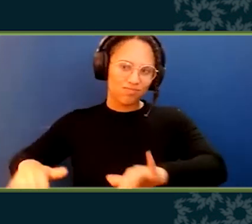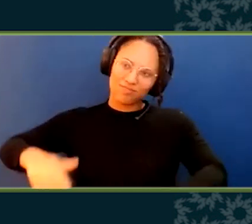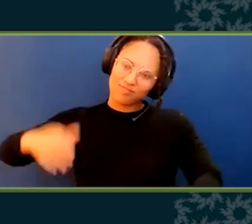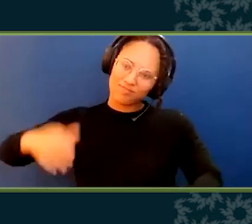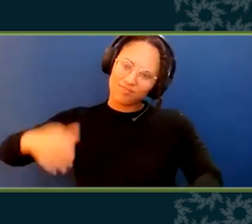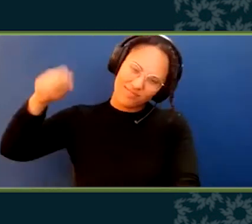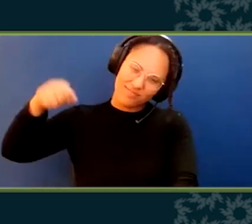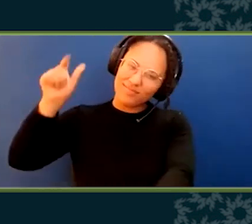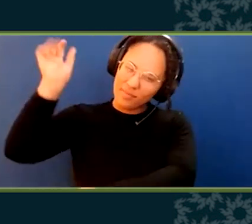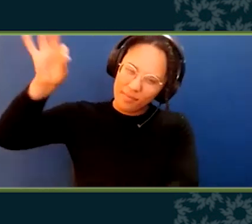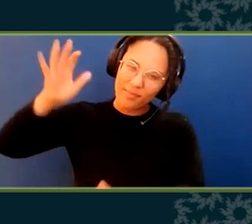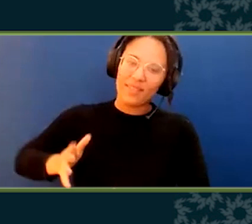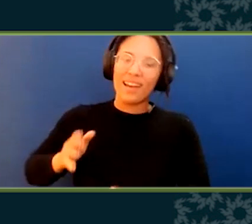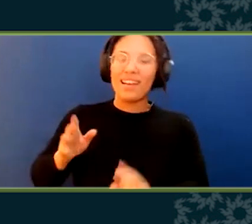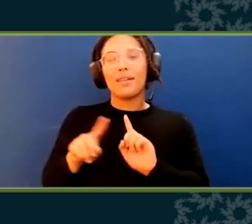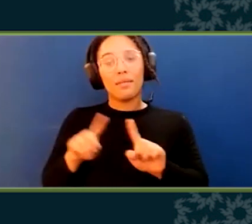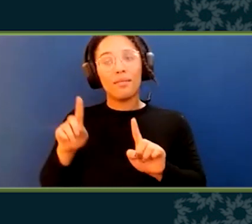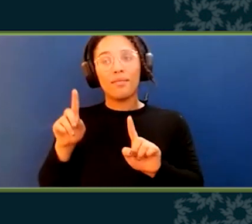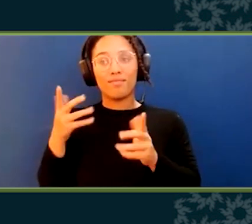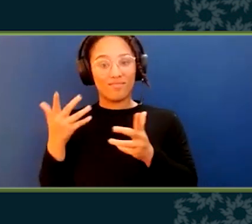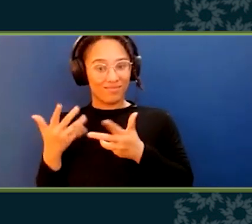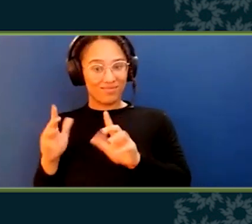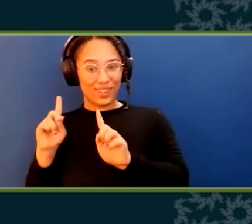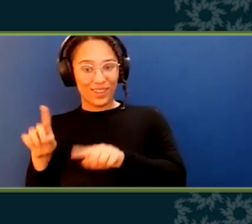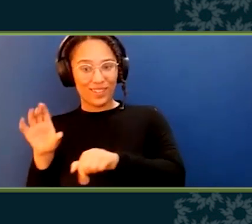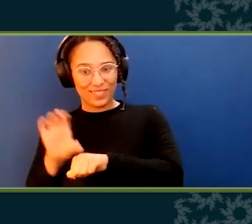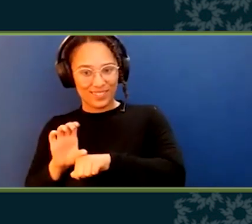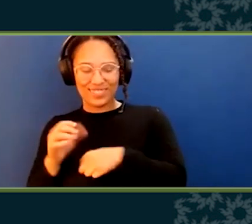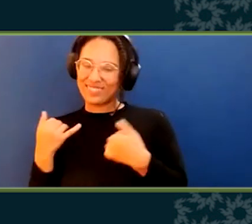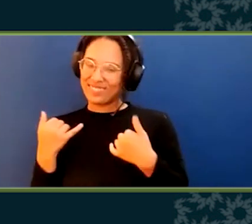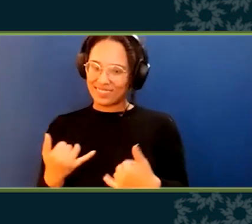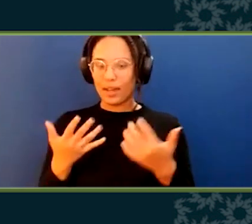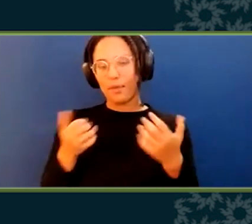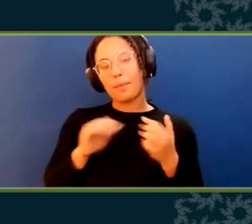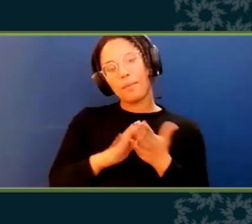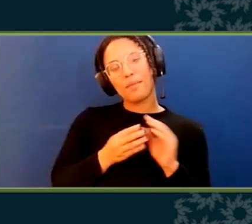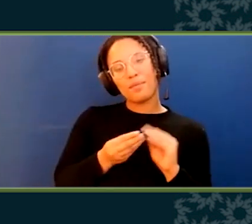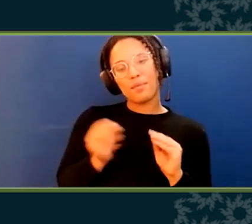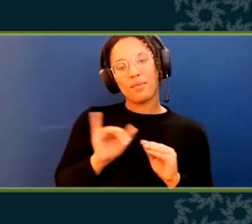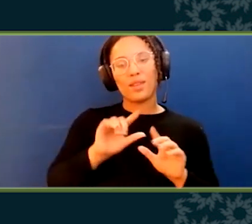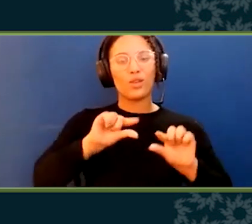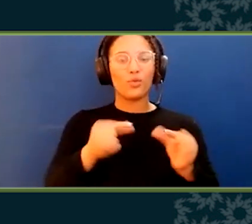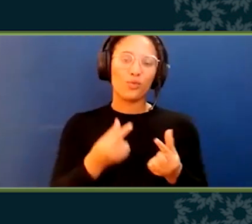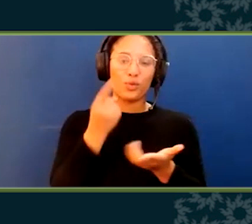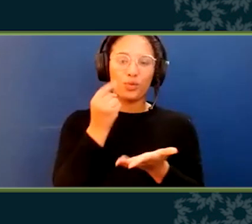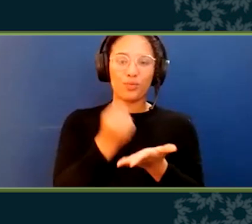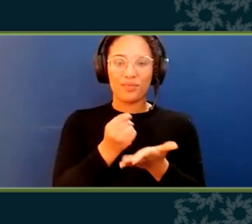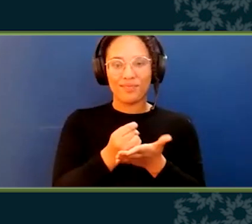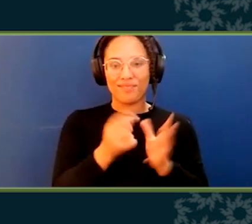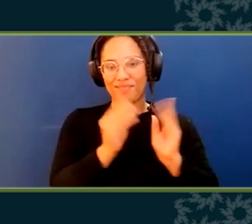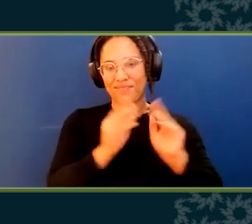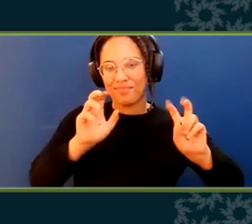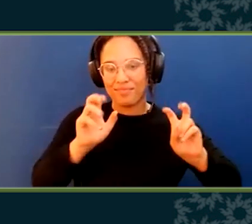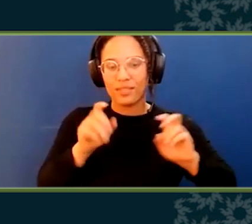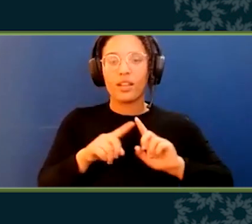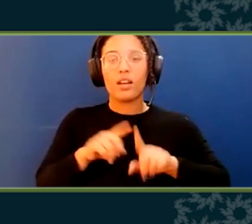church, now I'd like to take it to like a group therapy session. So Joshua, Jess, so many things of what you